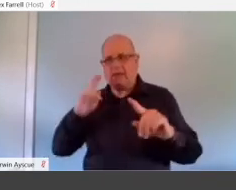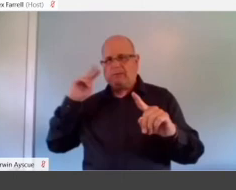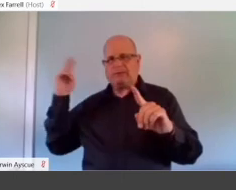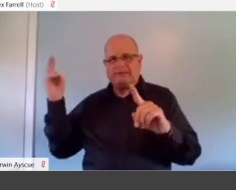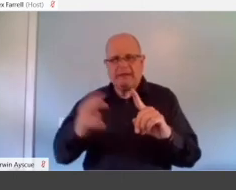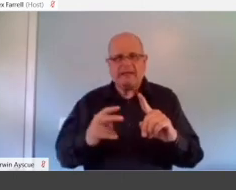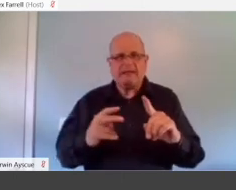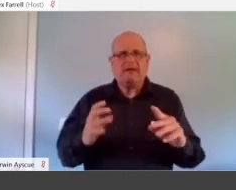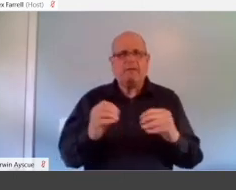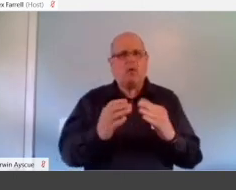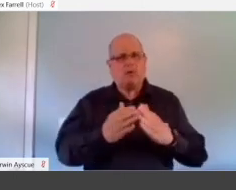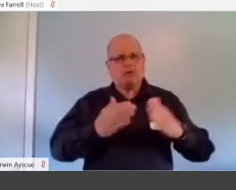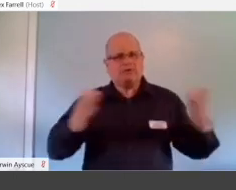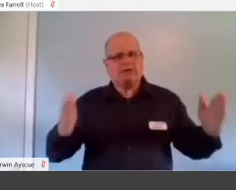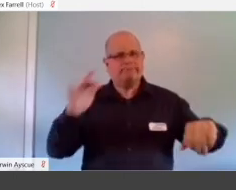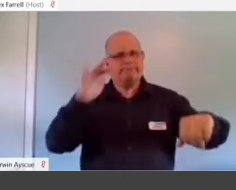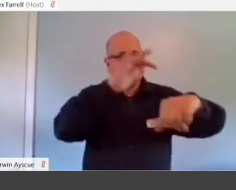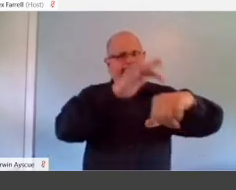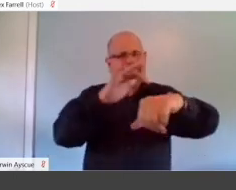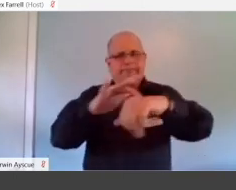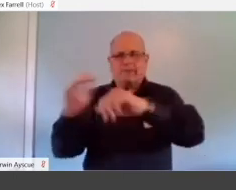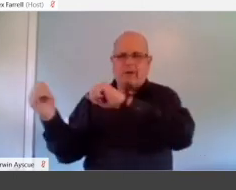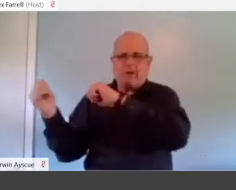of how we make this reachable for everyone,